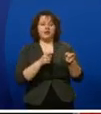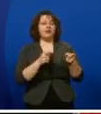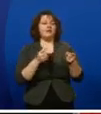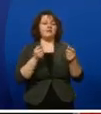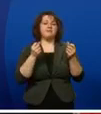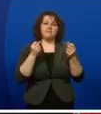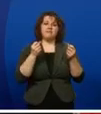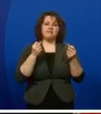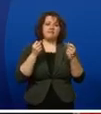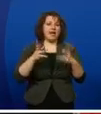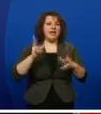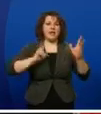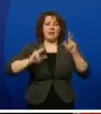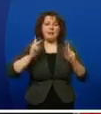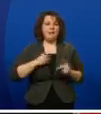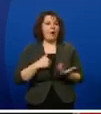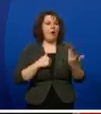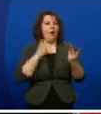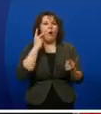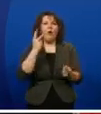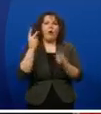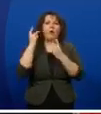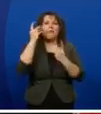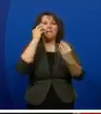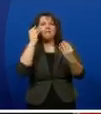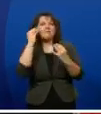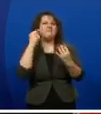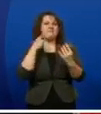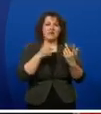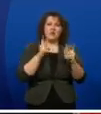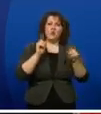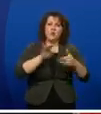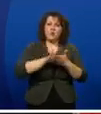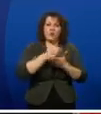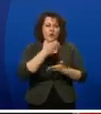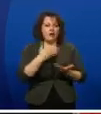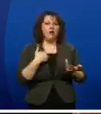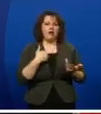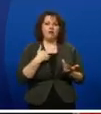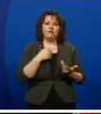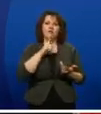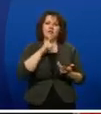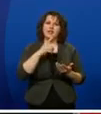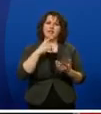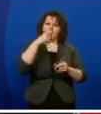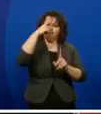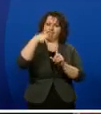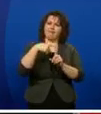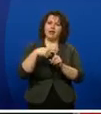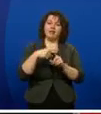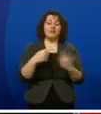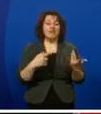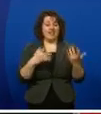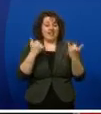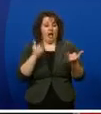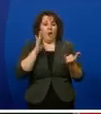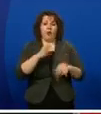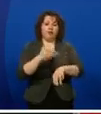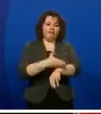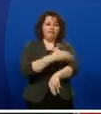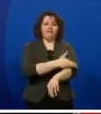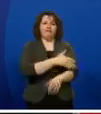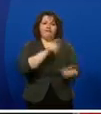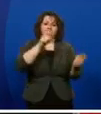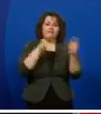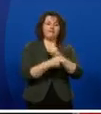fond memories for all that have walked the halls in the past, and will provide now an updated, modern, safe,